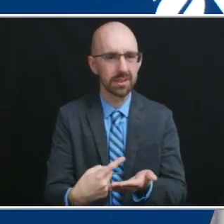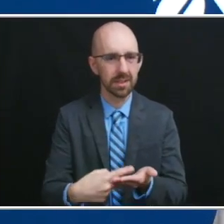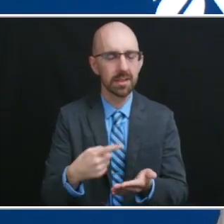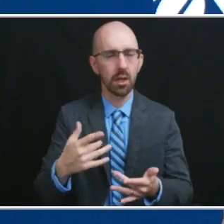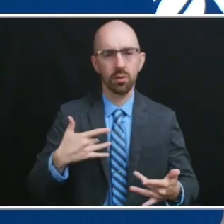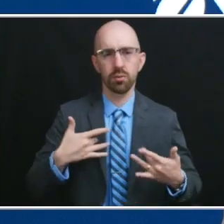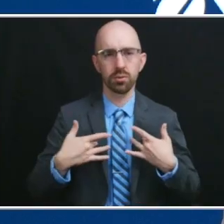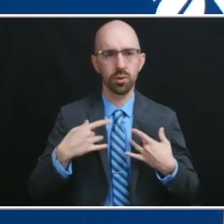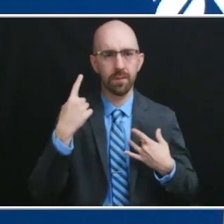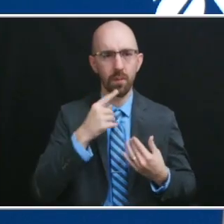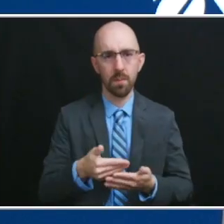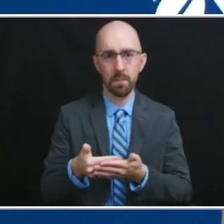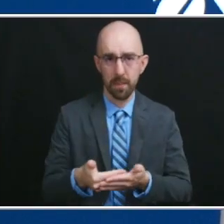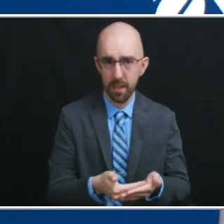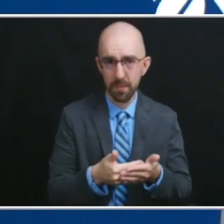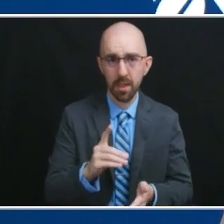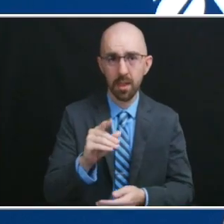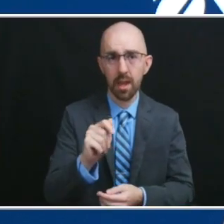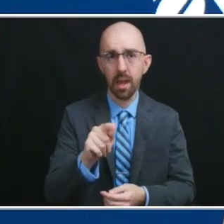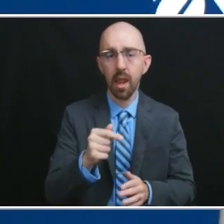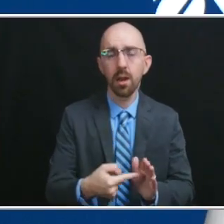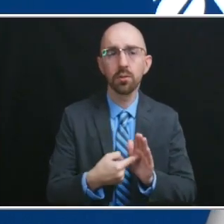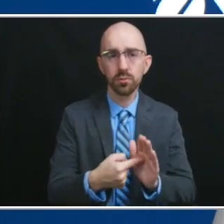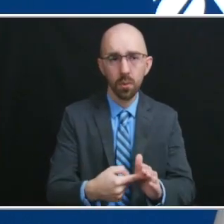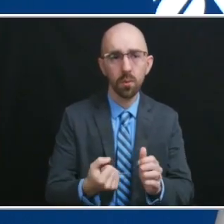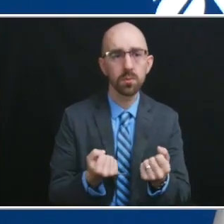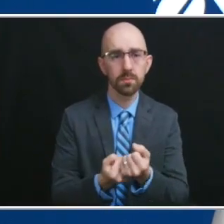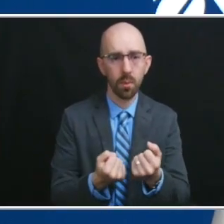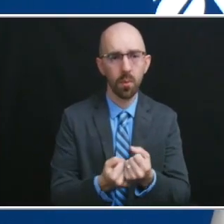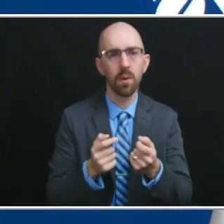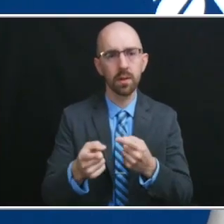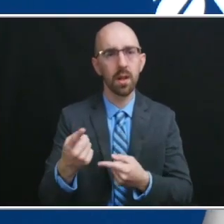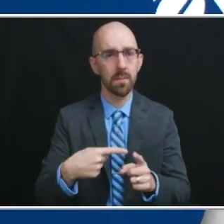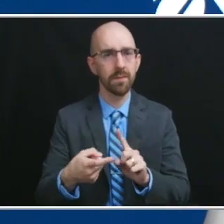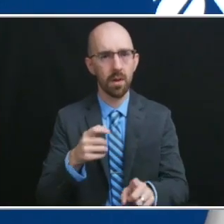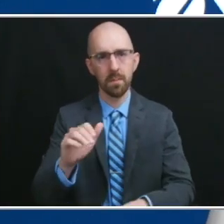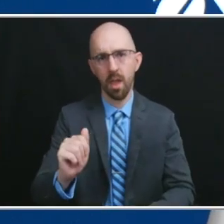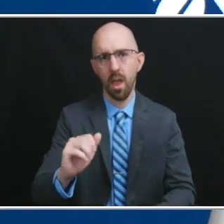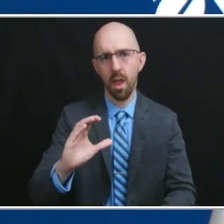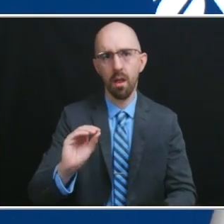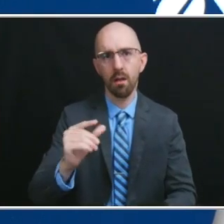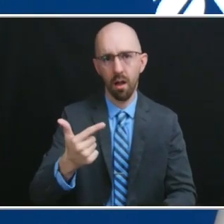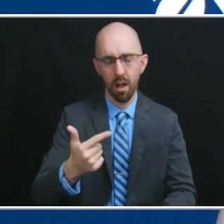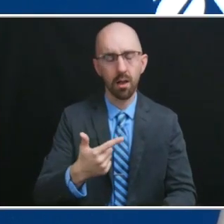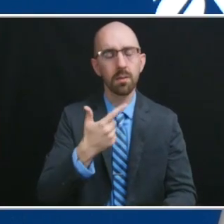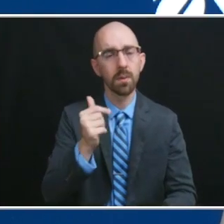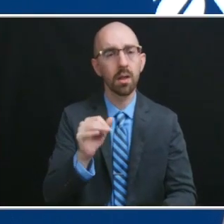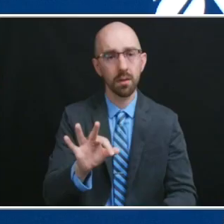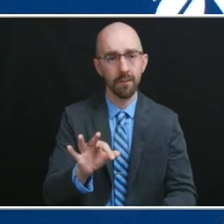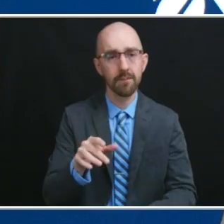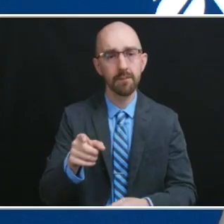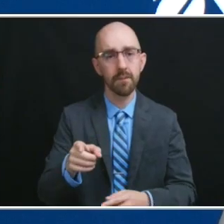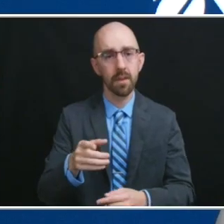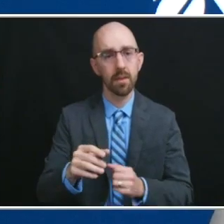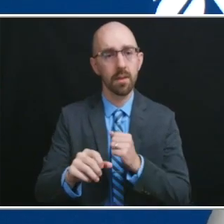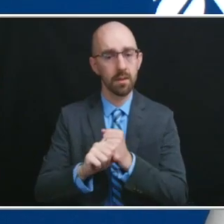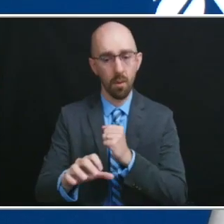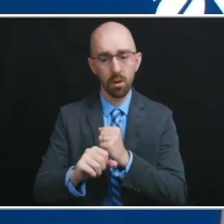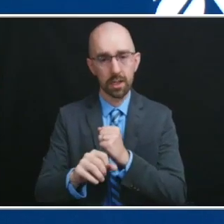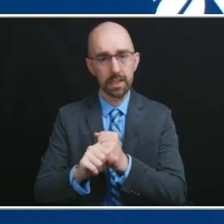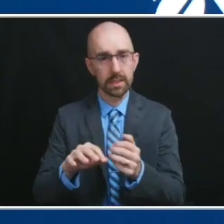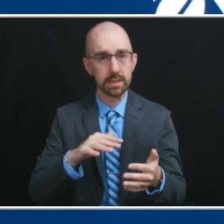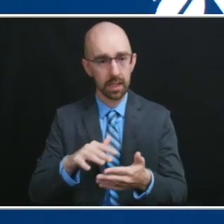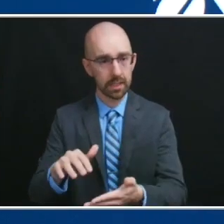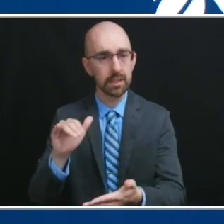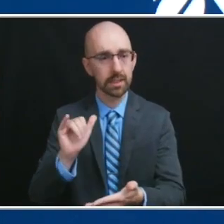baby. Well, what the data show and support, and this is coming from ACOG, due to the post-marketing studies, is that